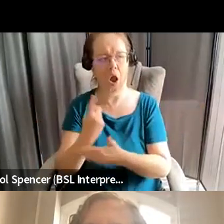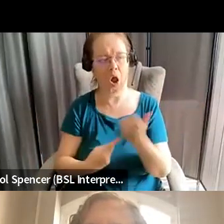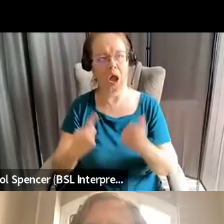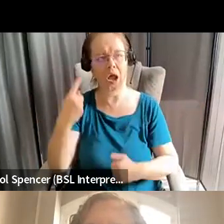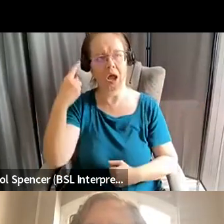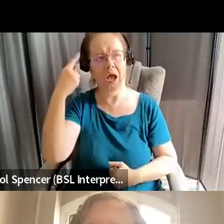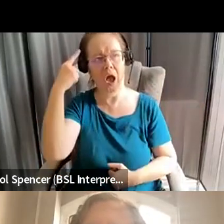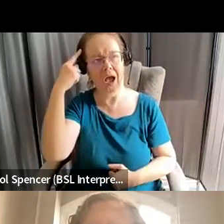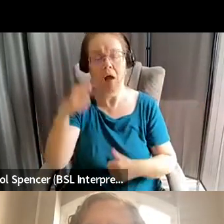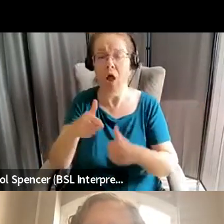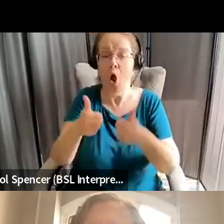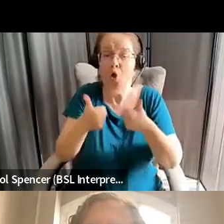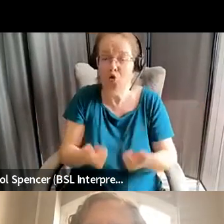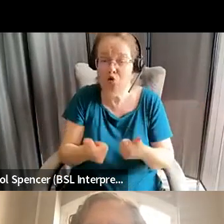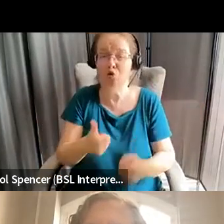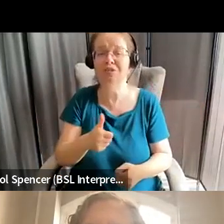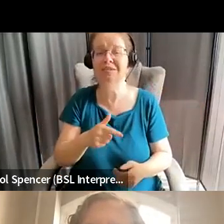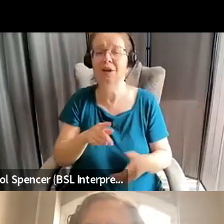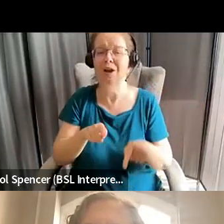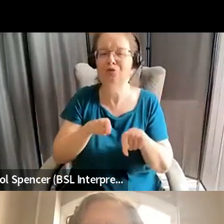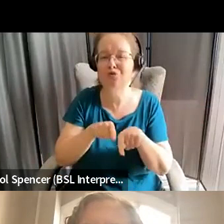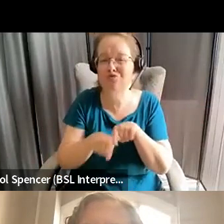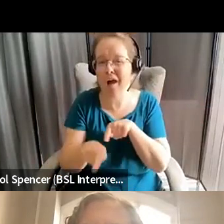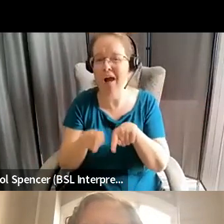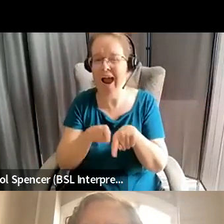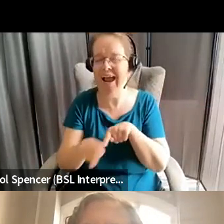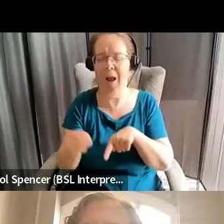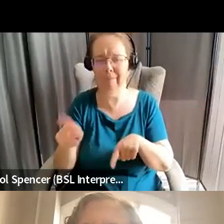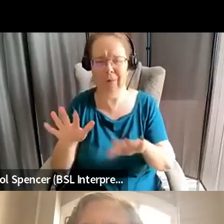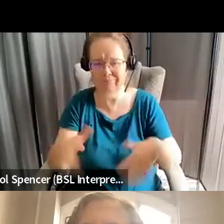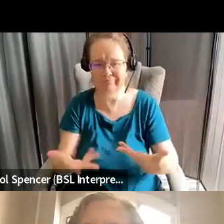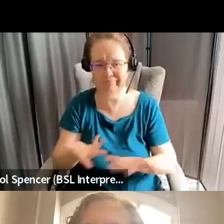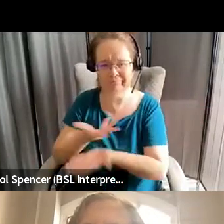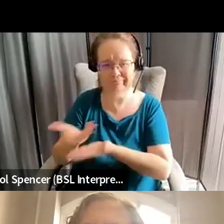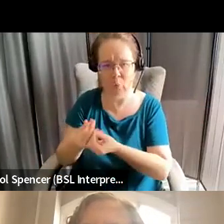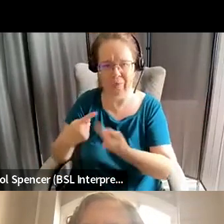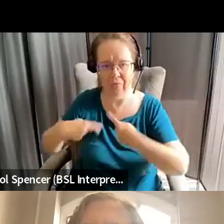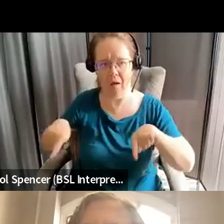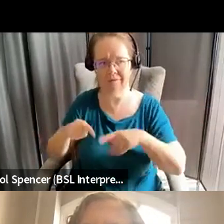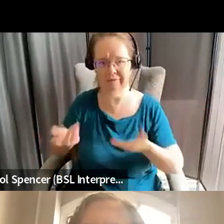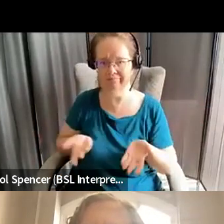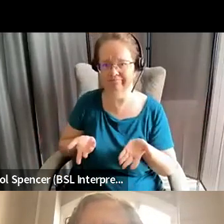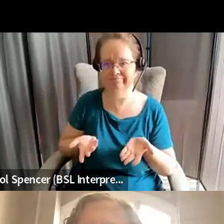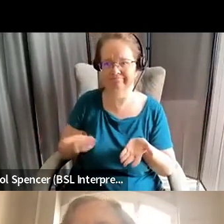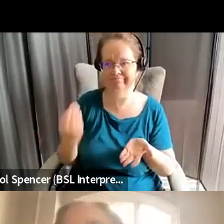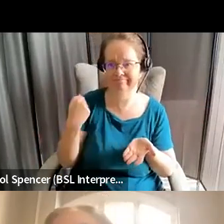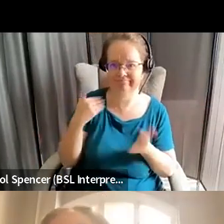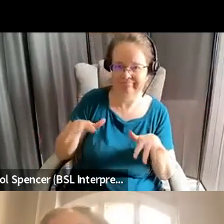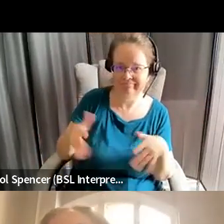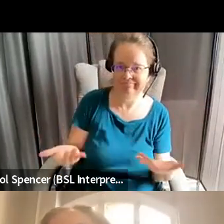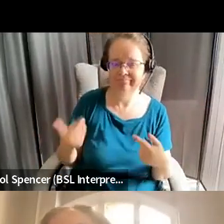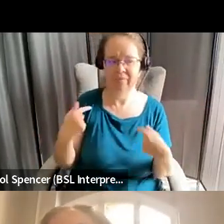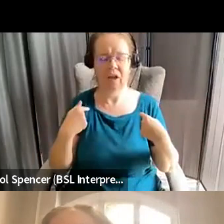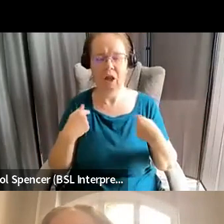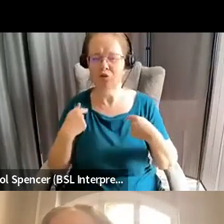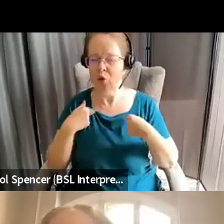are done with a good intention, but with lack of consultation with us. And I really took it on myself to be part of this